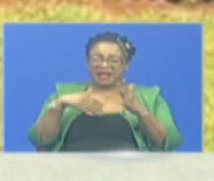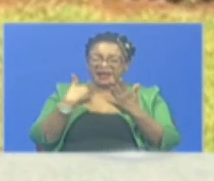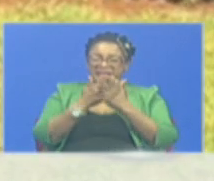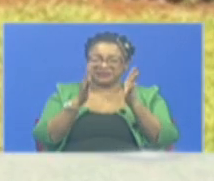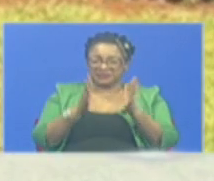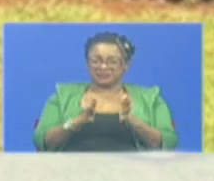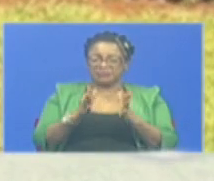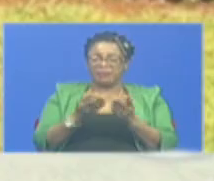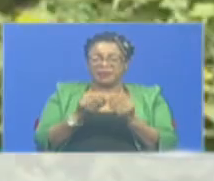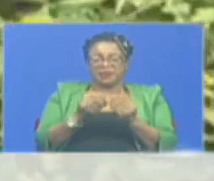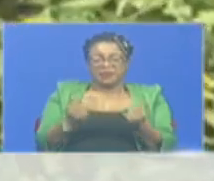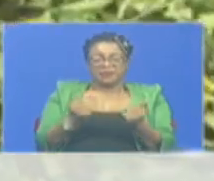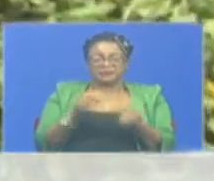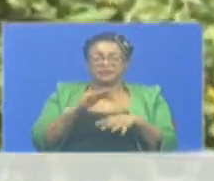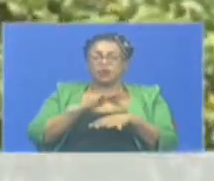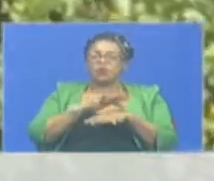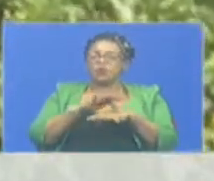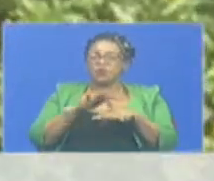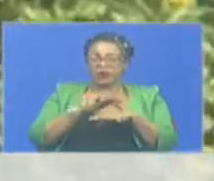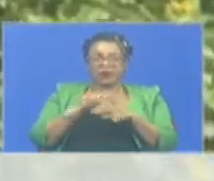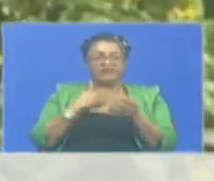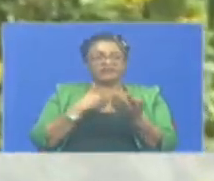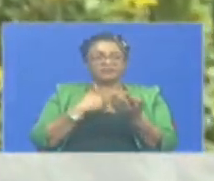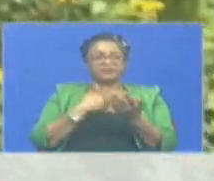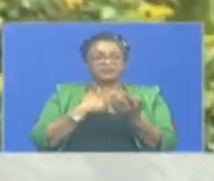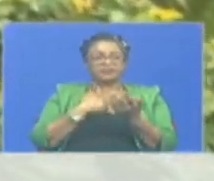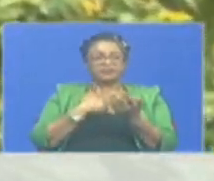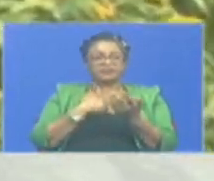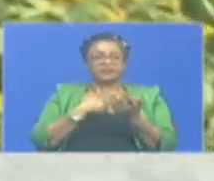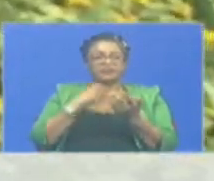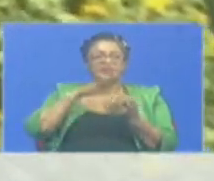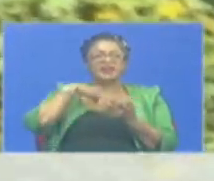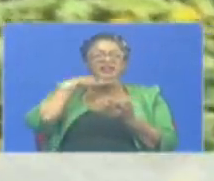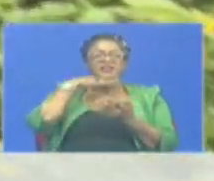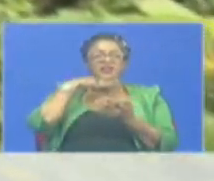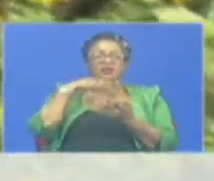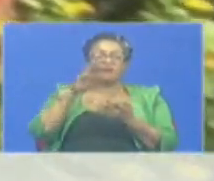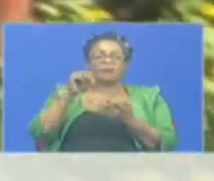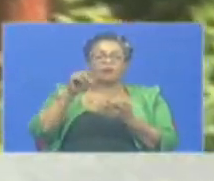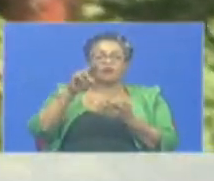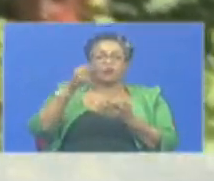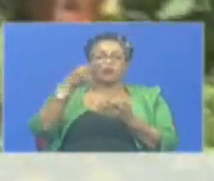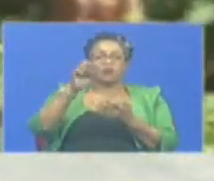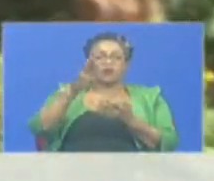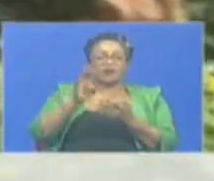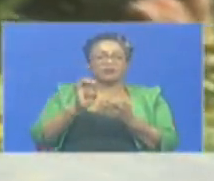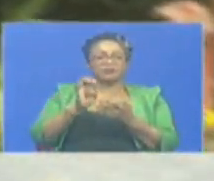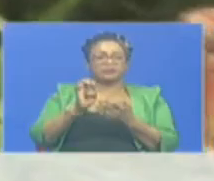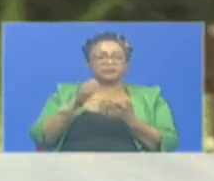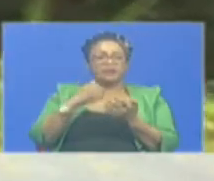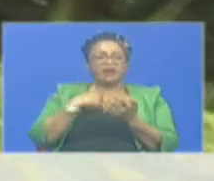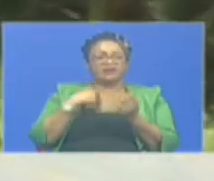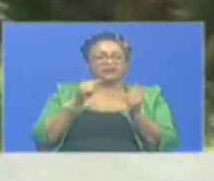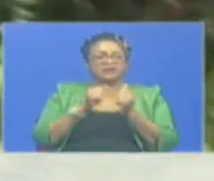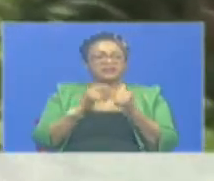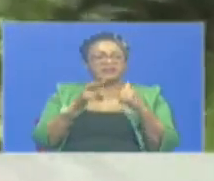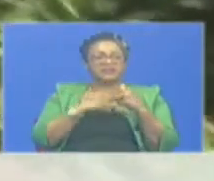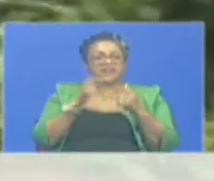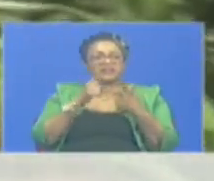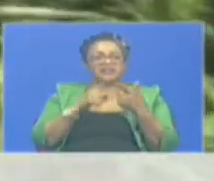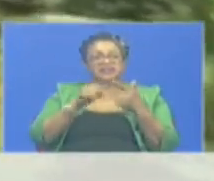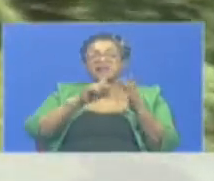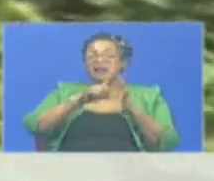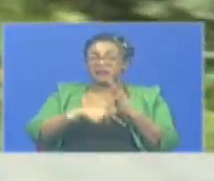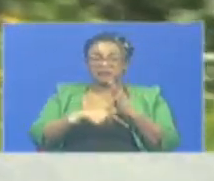he inflicted. The mysterious death of William Munuhe remains unresolved 17 years later. His death